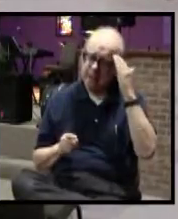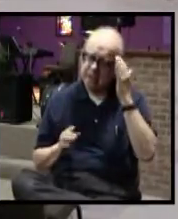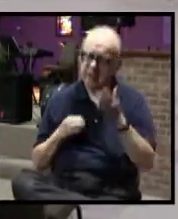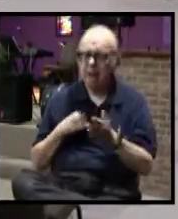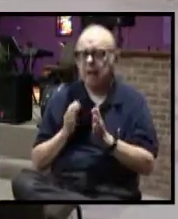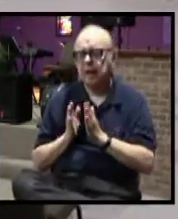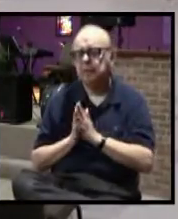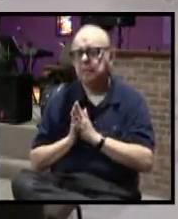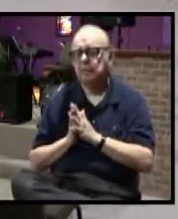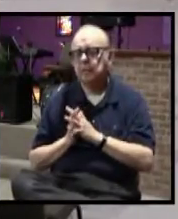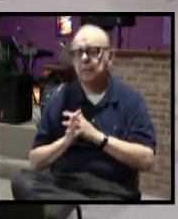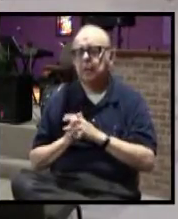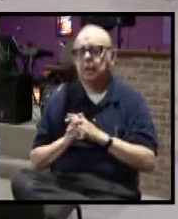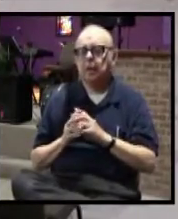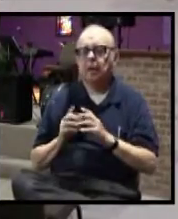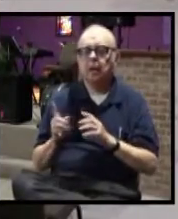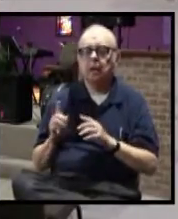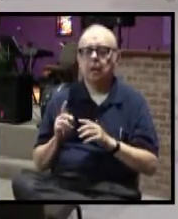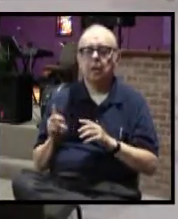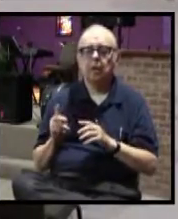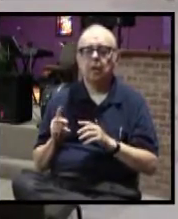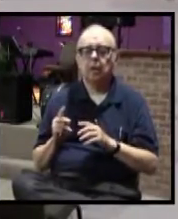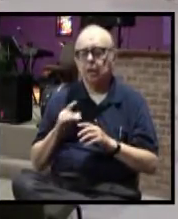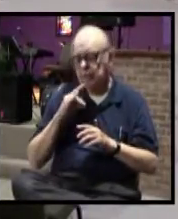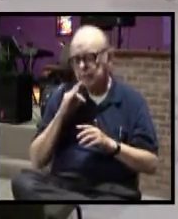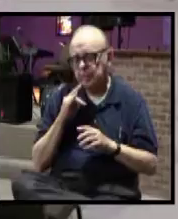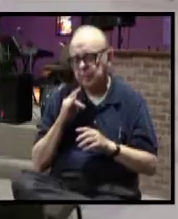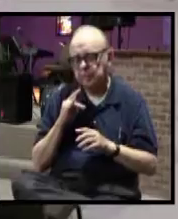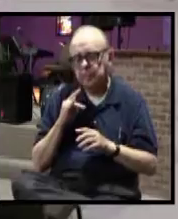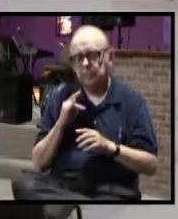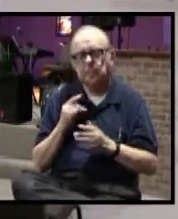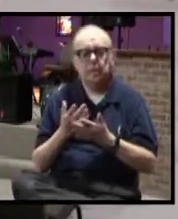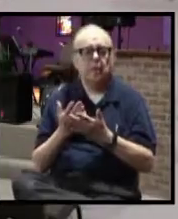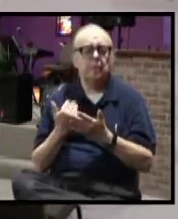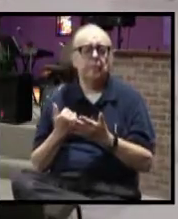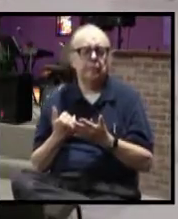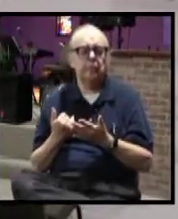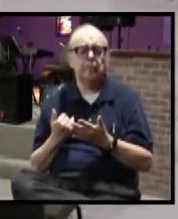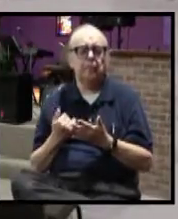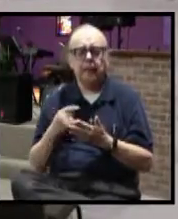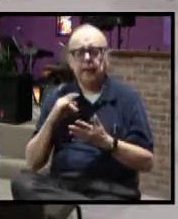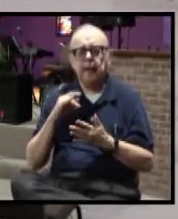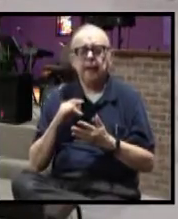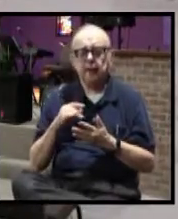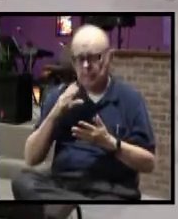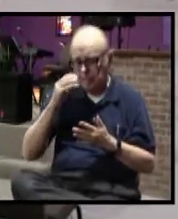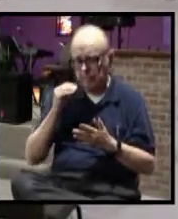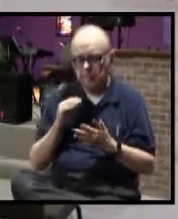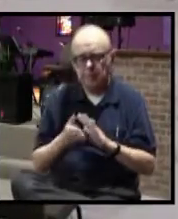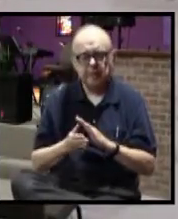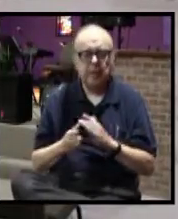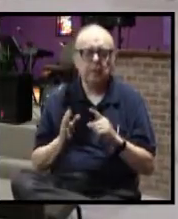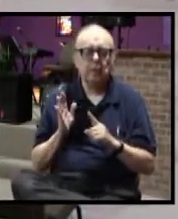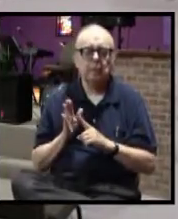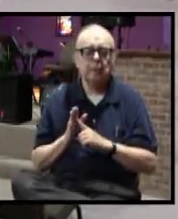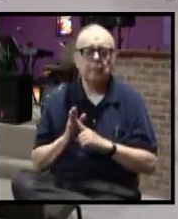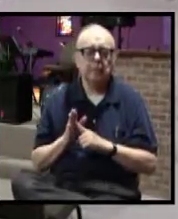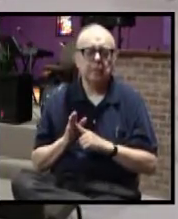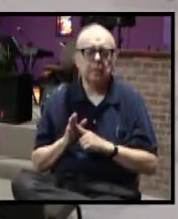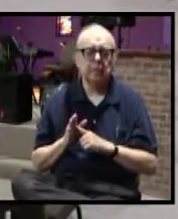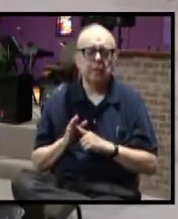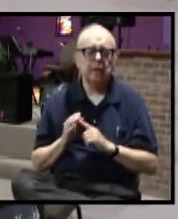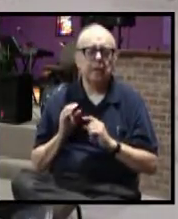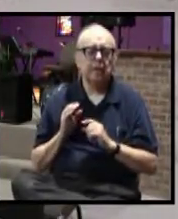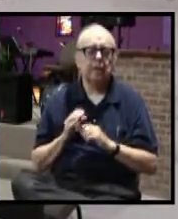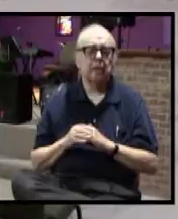But in my head I asked, Who are those kids prior to this child being thrust into the spotlight? We know